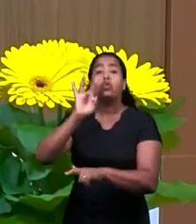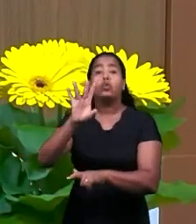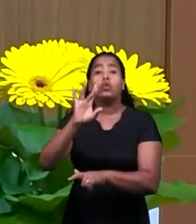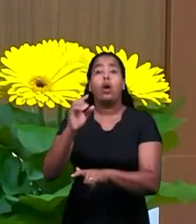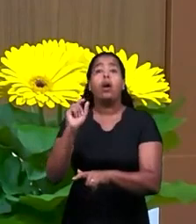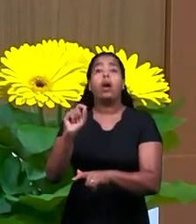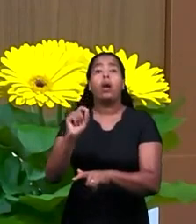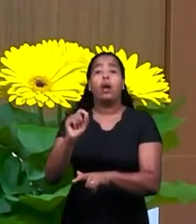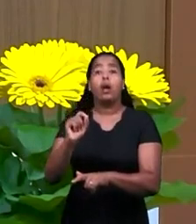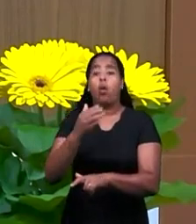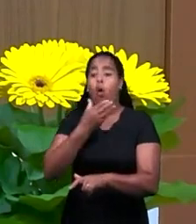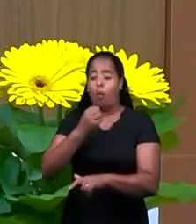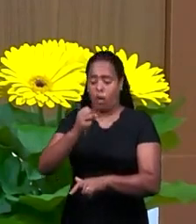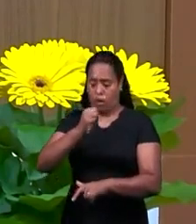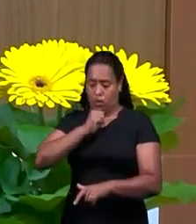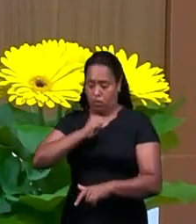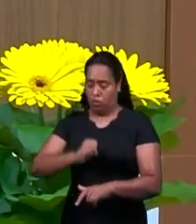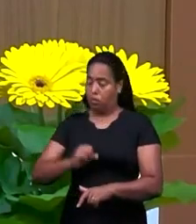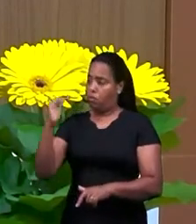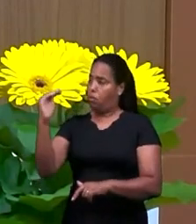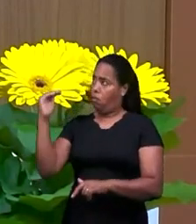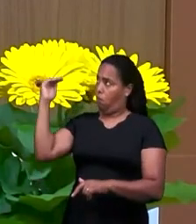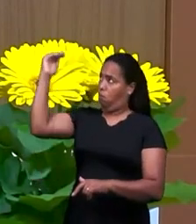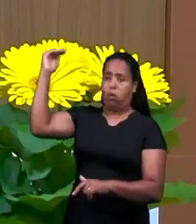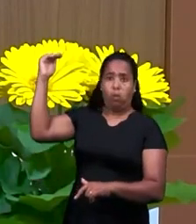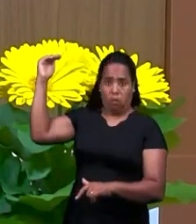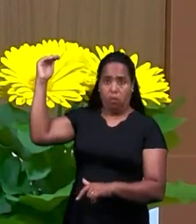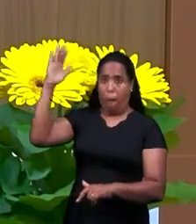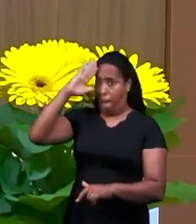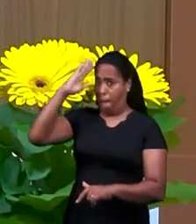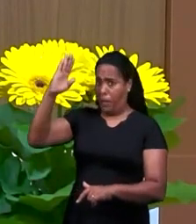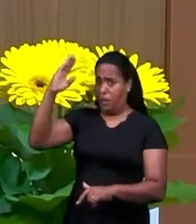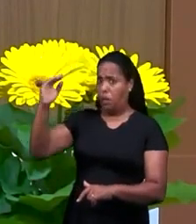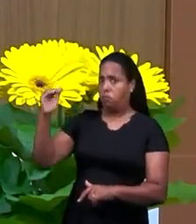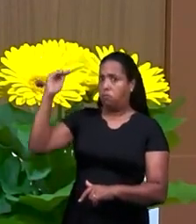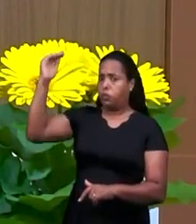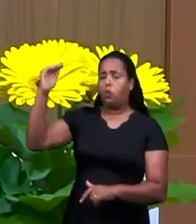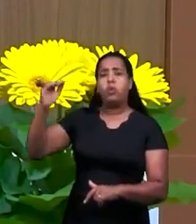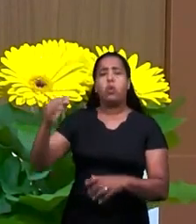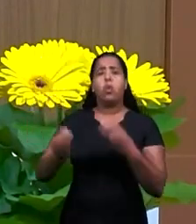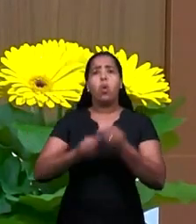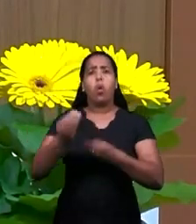could come into the Holy of Holies. And